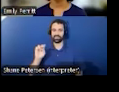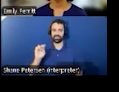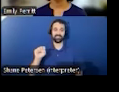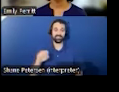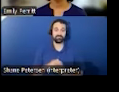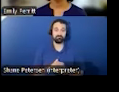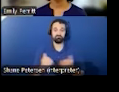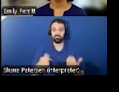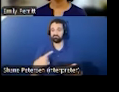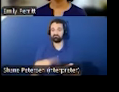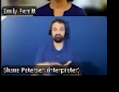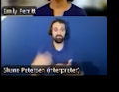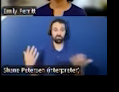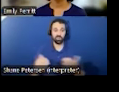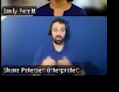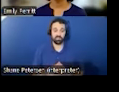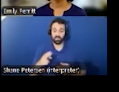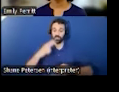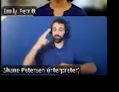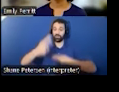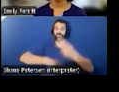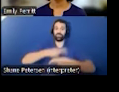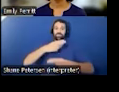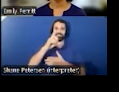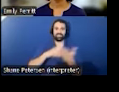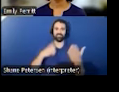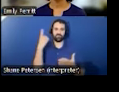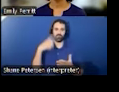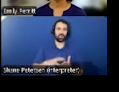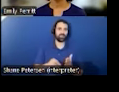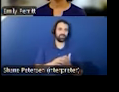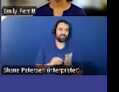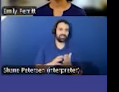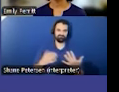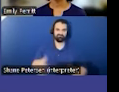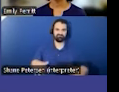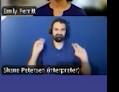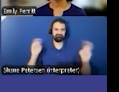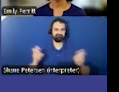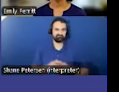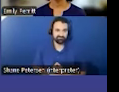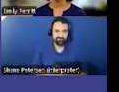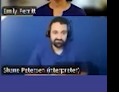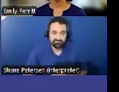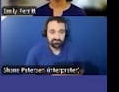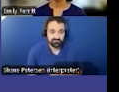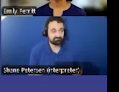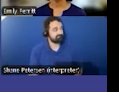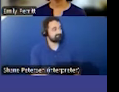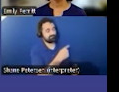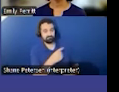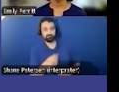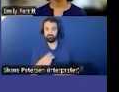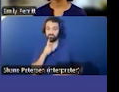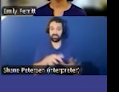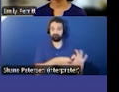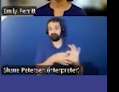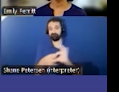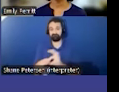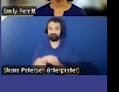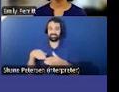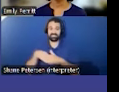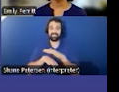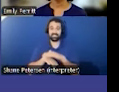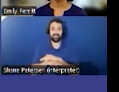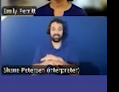about universal design for learning and how universal design for learning ties into accessibility and all these things that